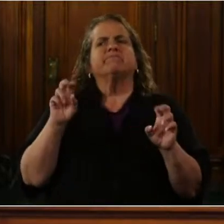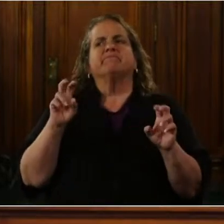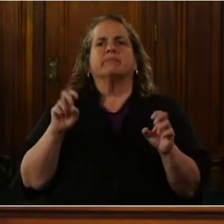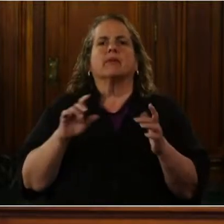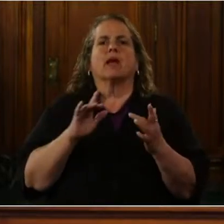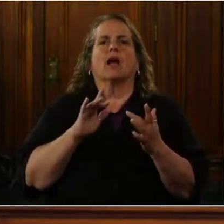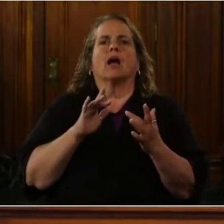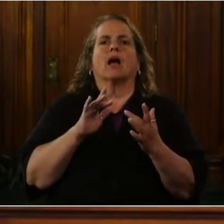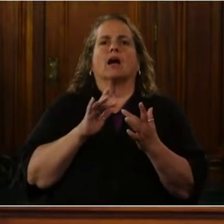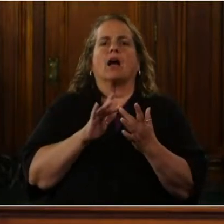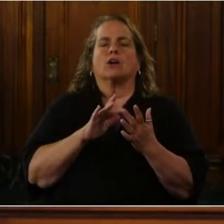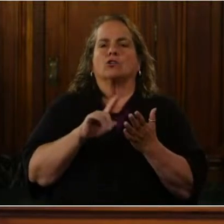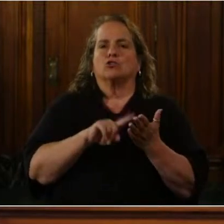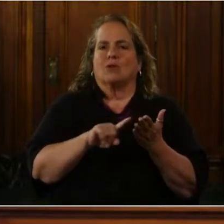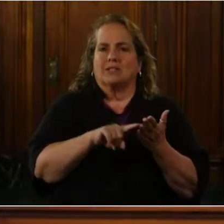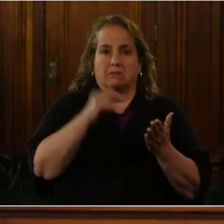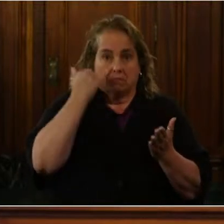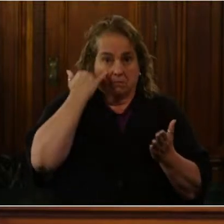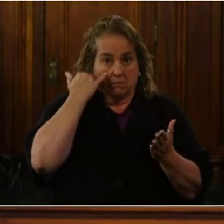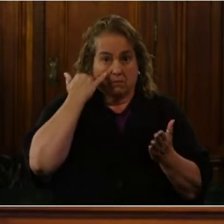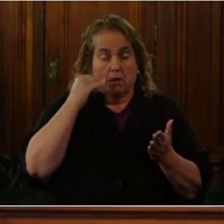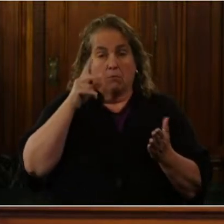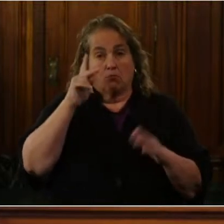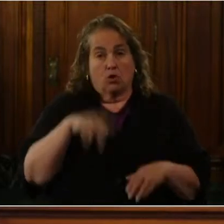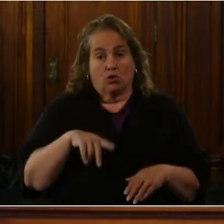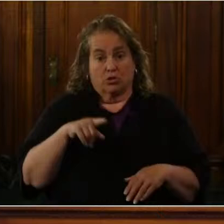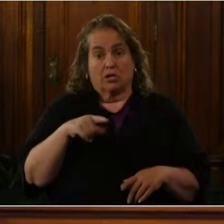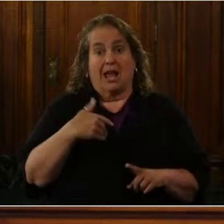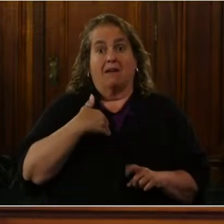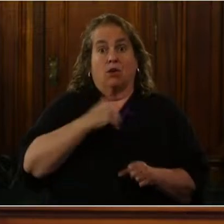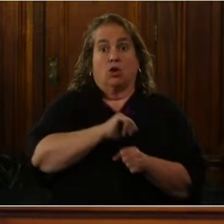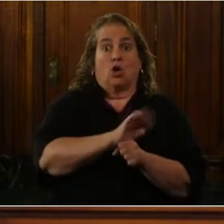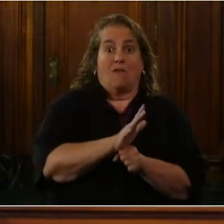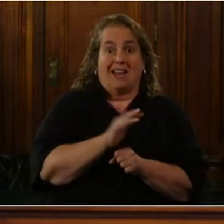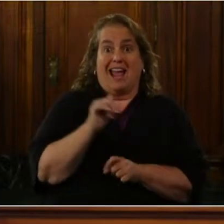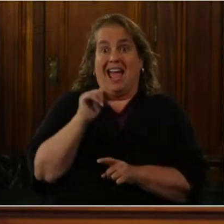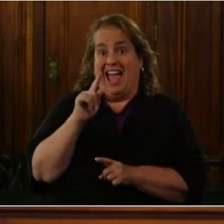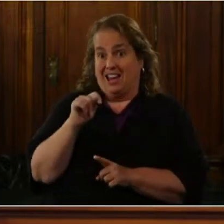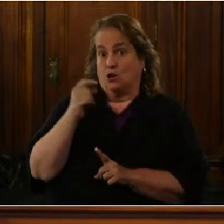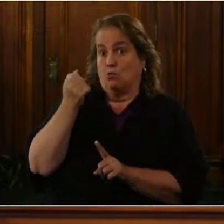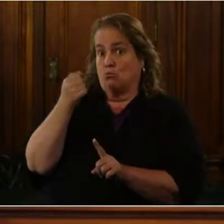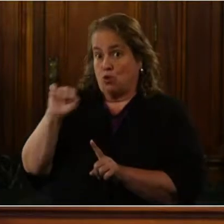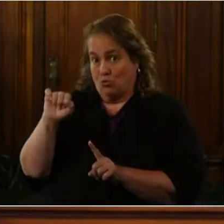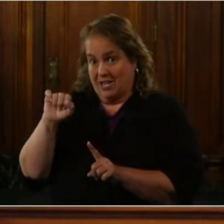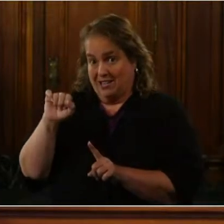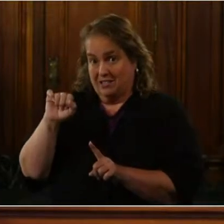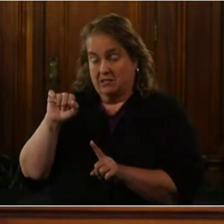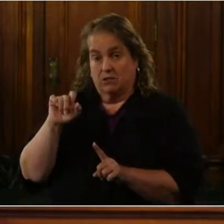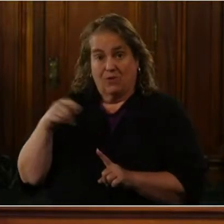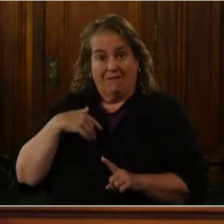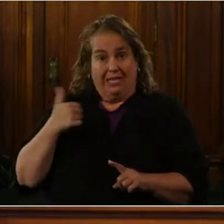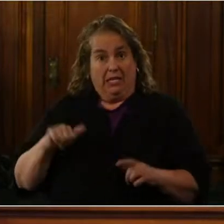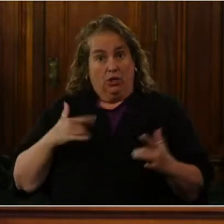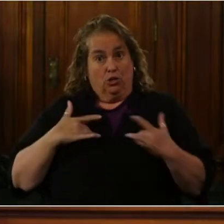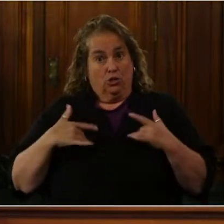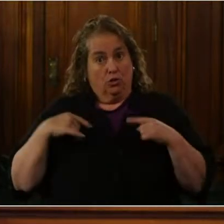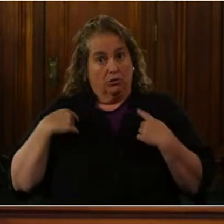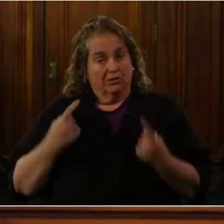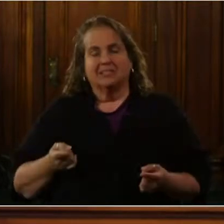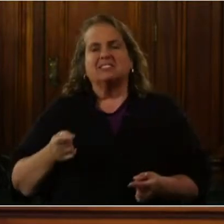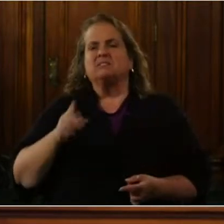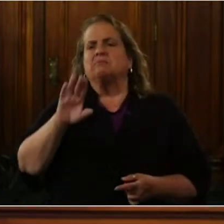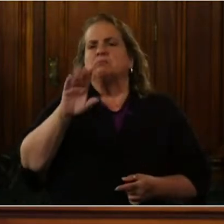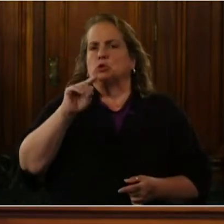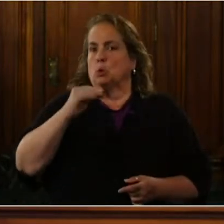is confirmed to have COVID-19 that was out of protest. Obviously, that's a big challenge. We have not, to my knowledge, received